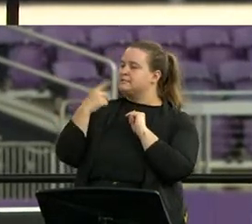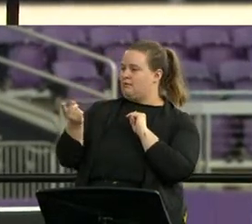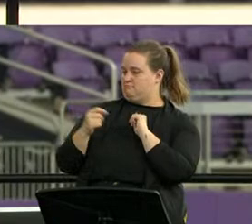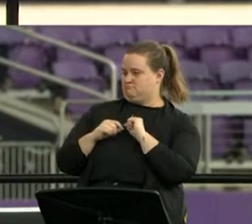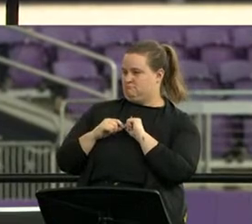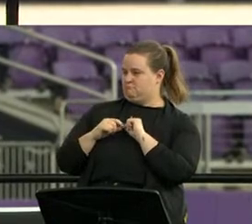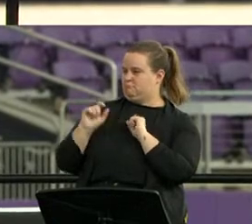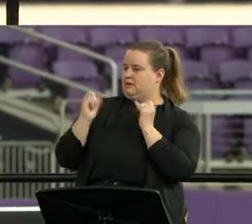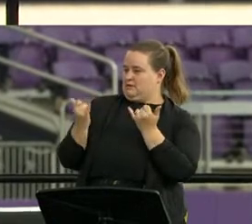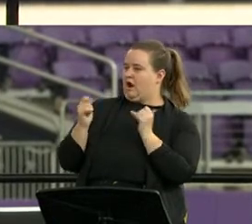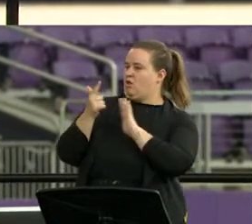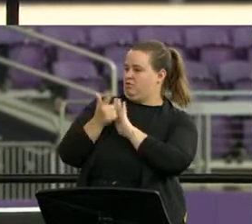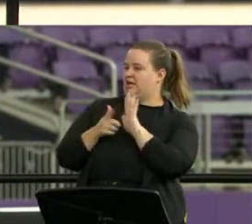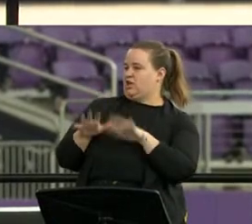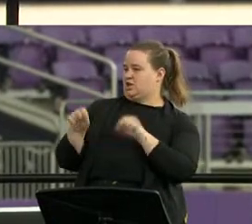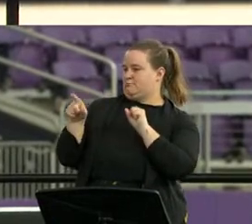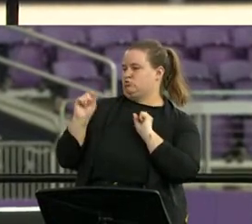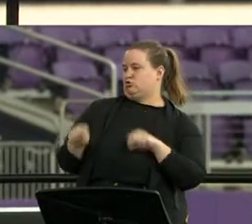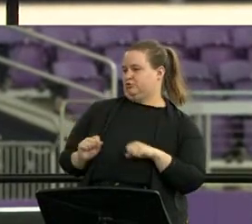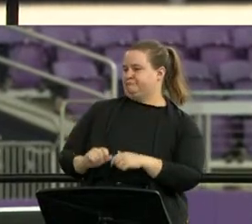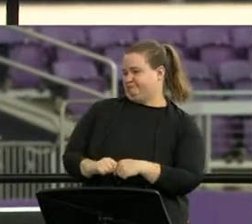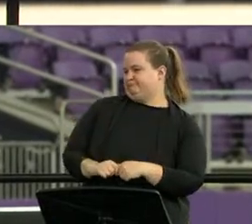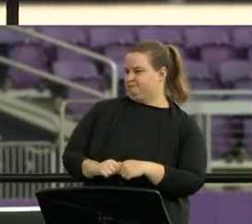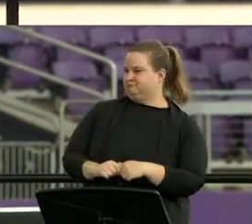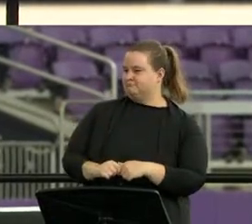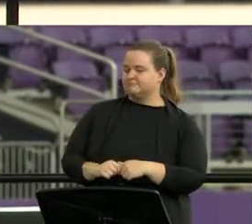them, I can legally adopt you.